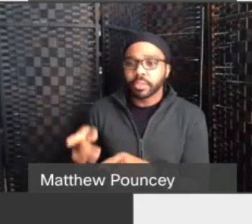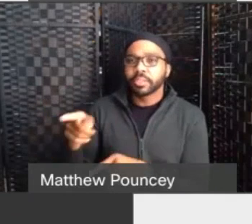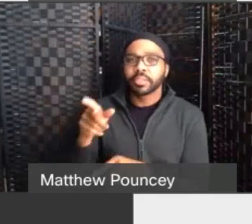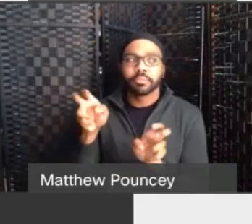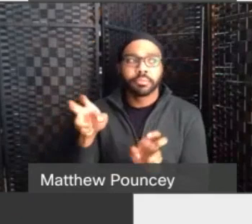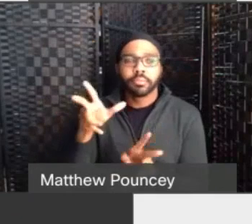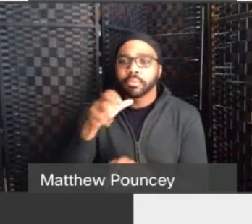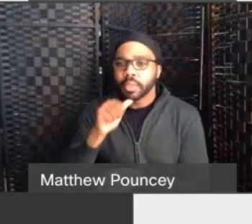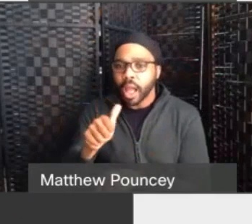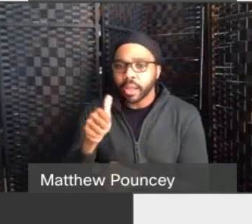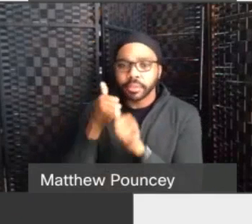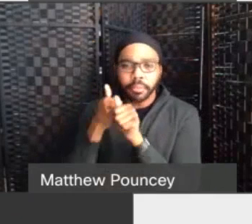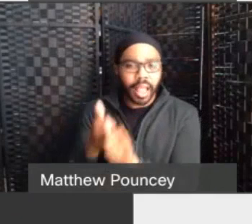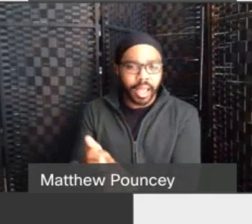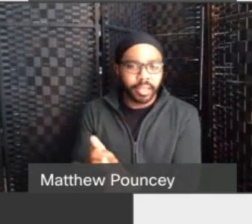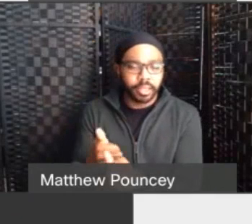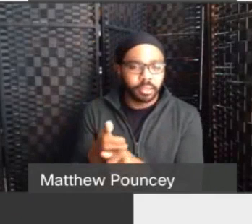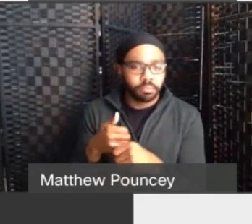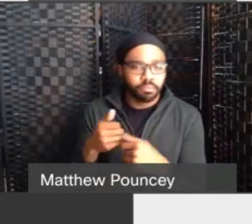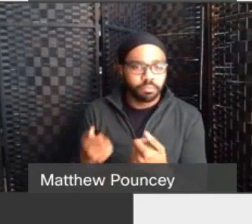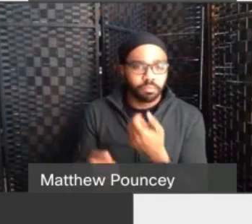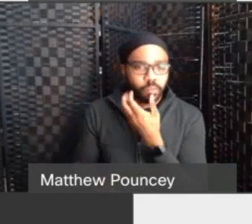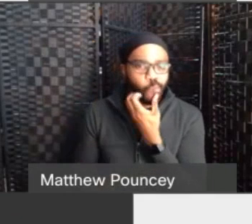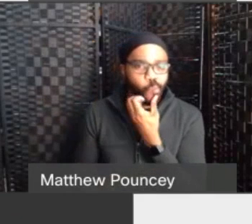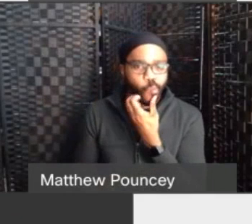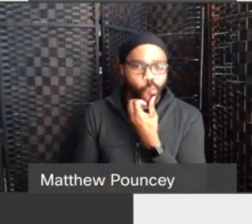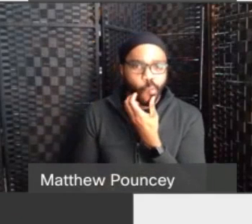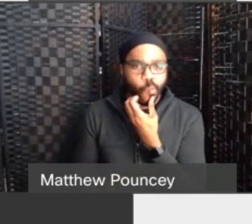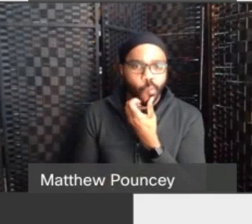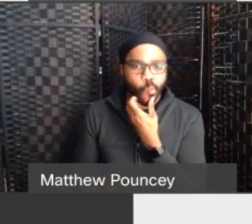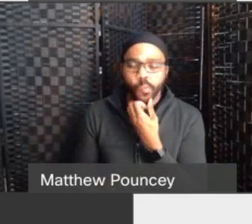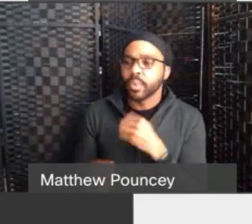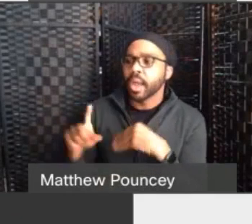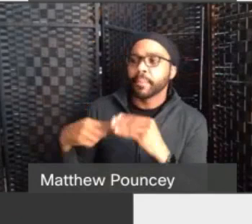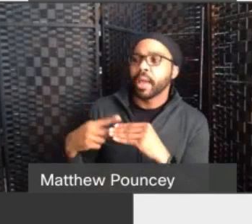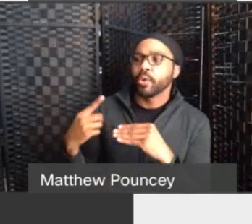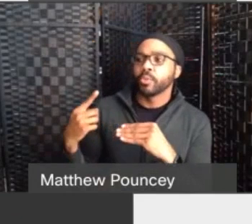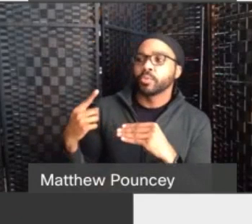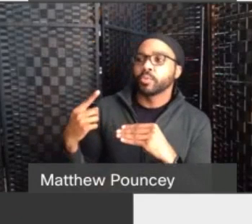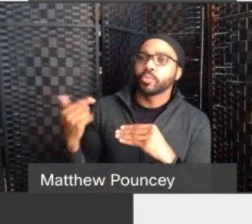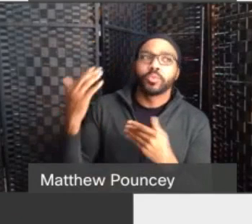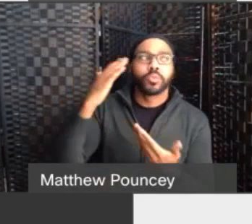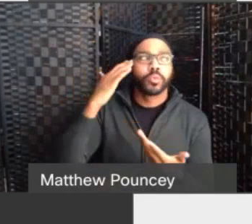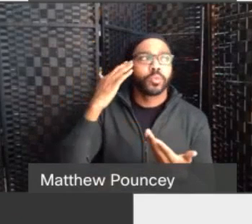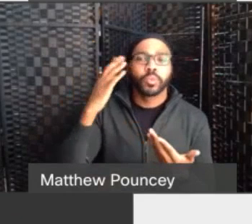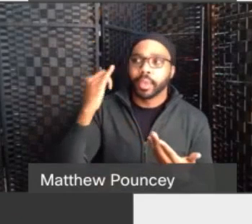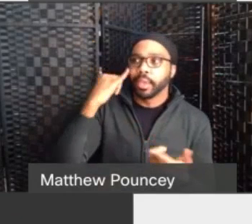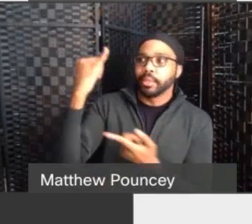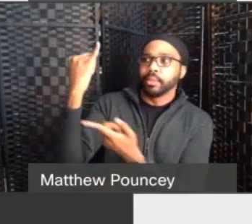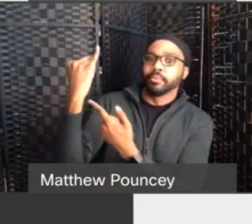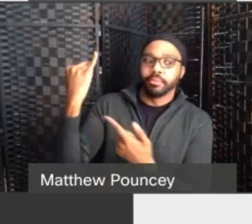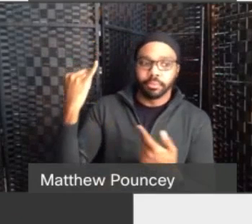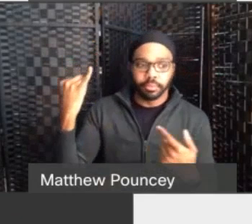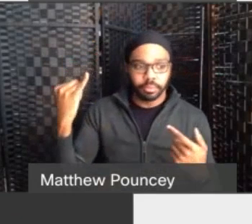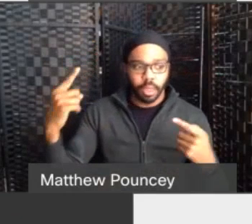non-compliant about the idea that you're going to have someone go